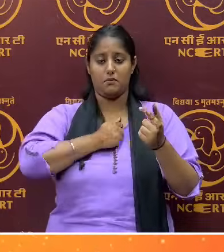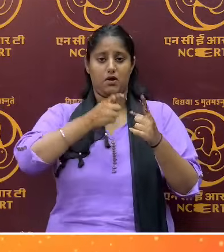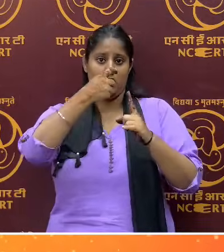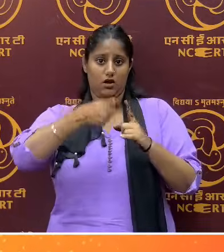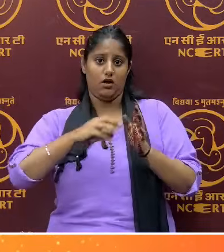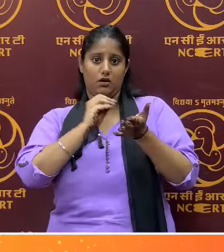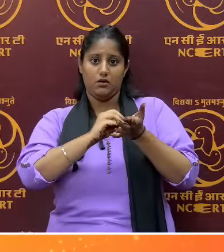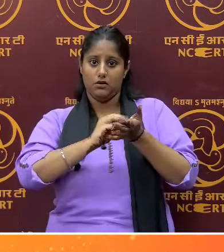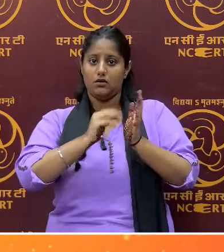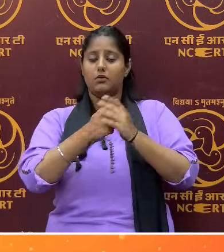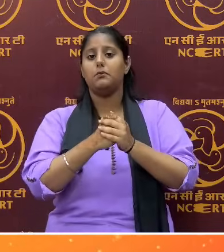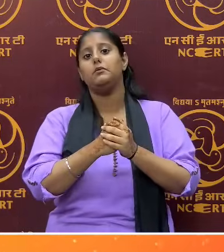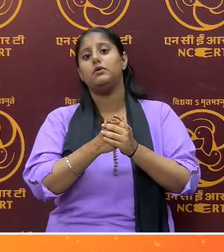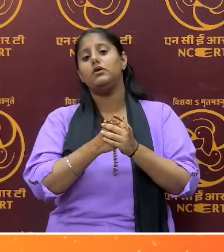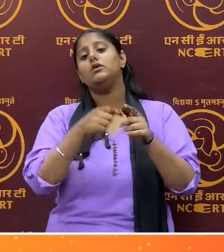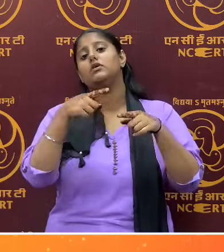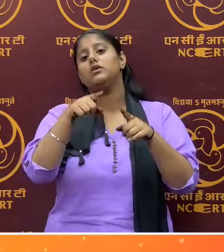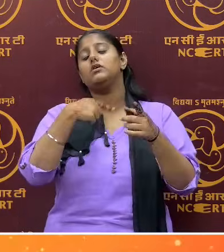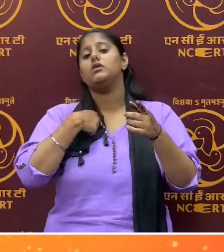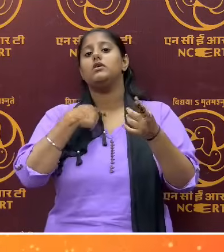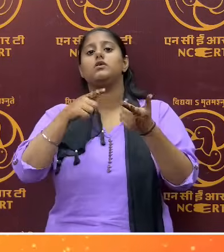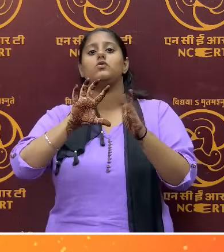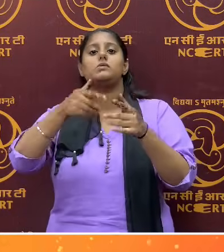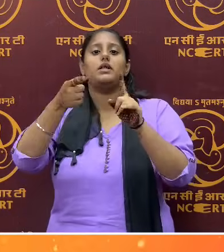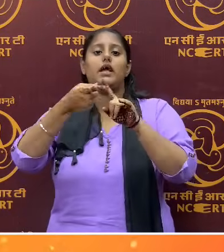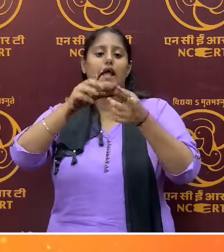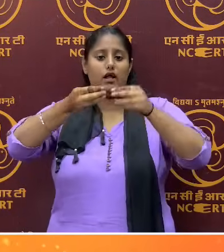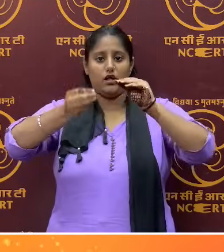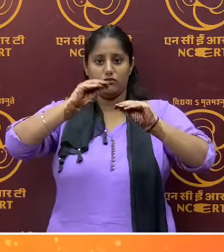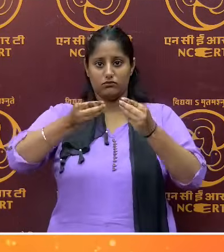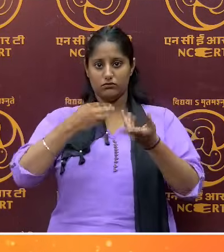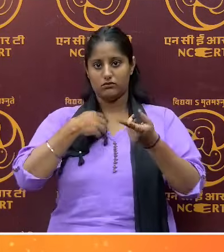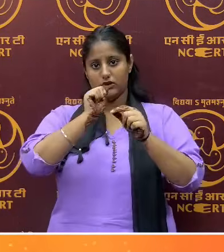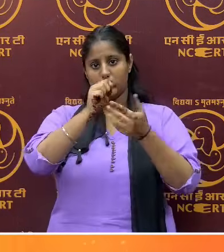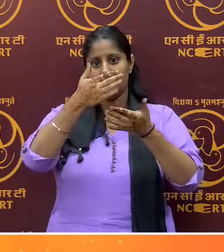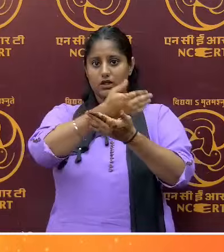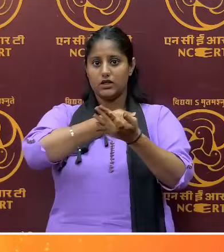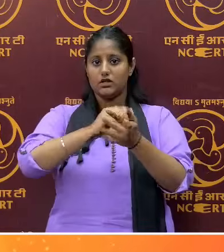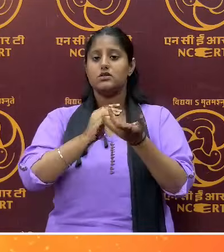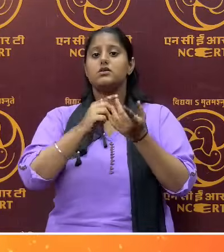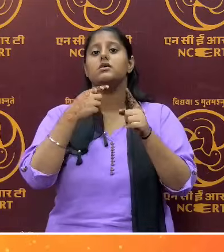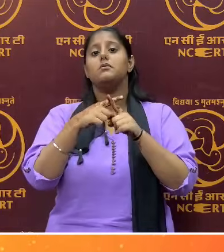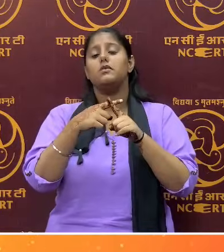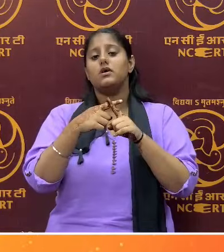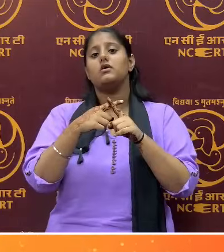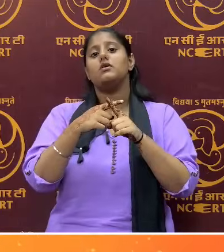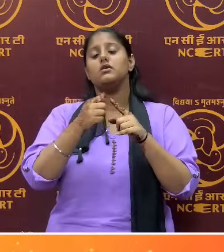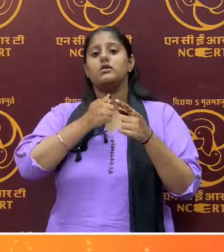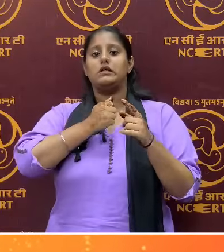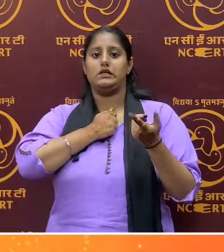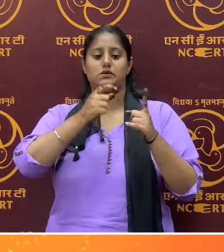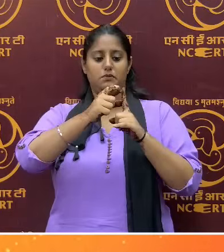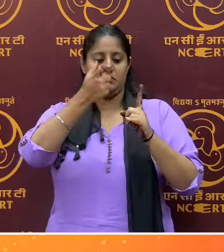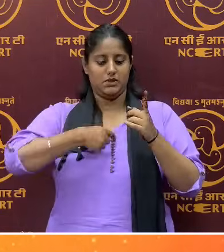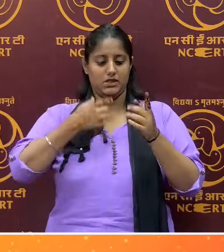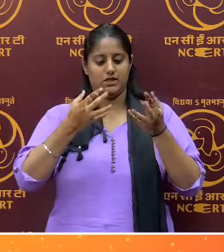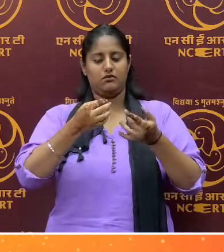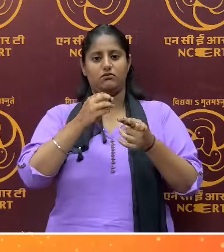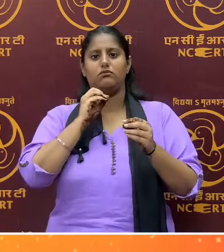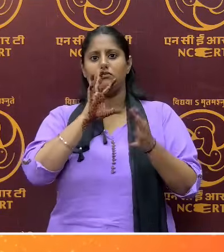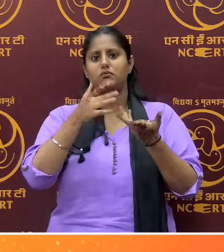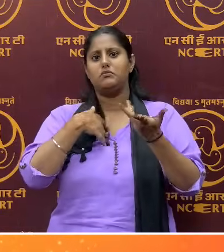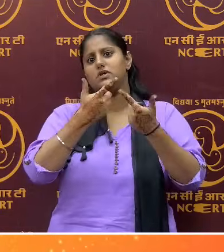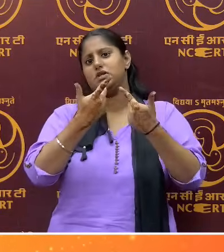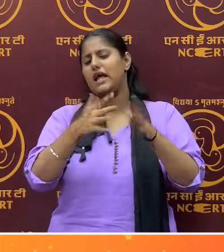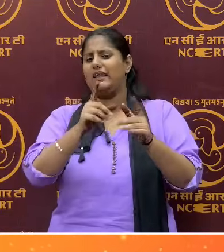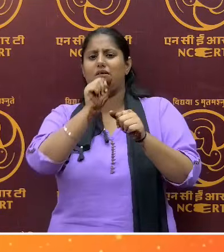have to go to Meri Pehchaan, edit your details, or you can go to your nearby Aadhaar center. You can update your name, DOB, and other